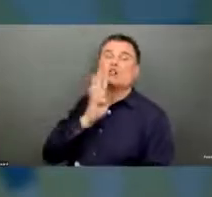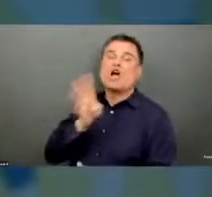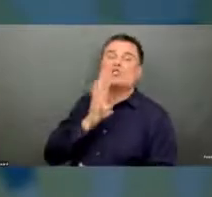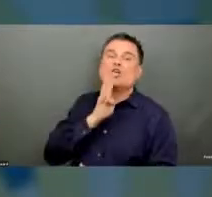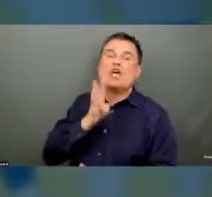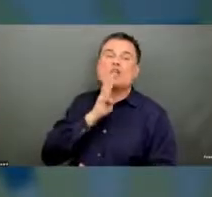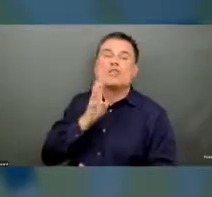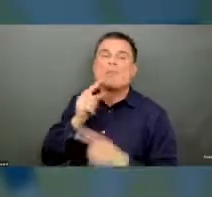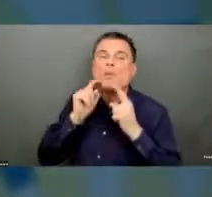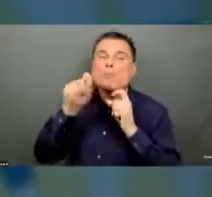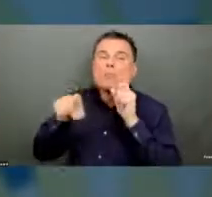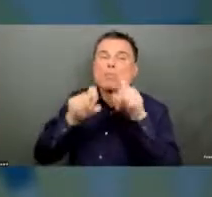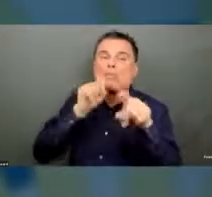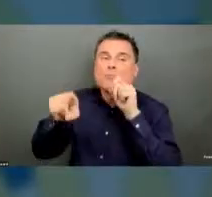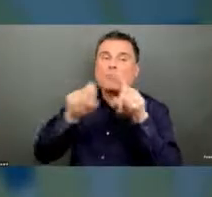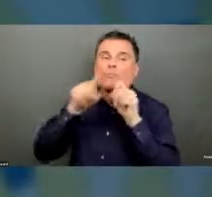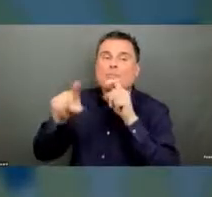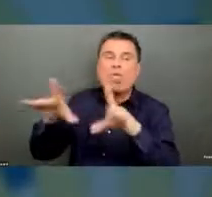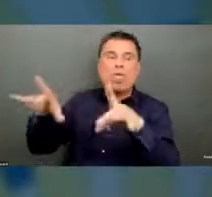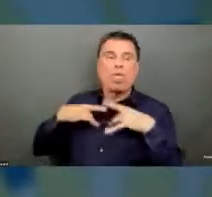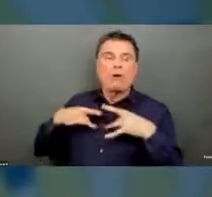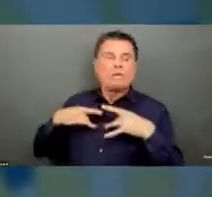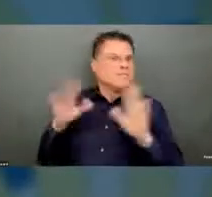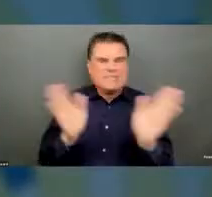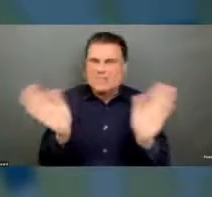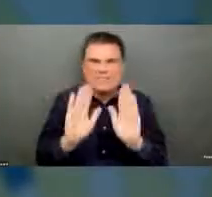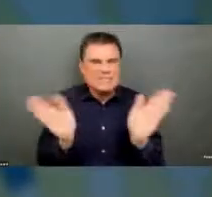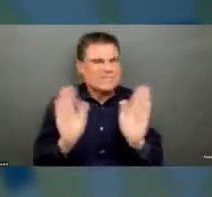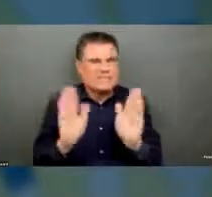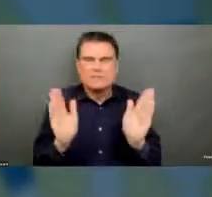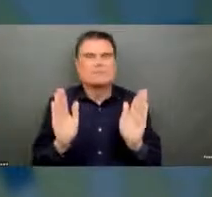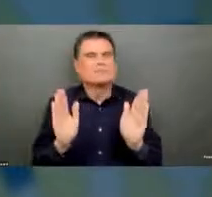we don't give this virus a chance to change.